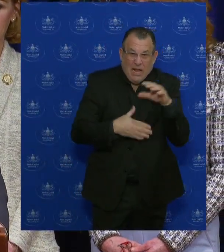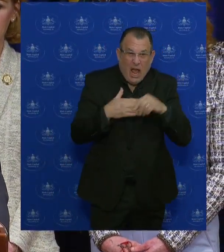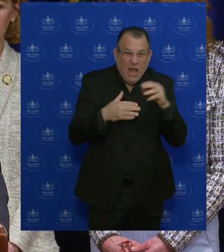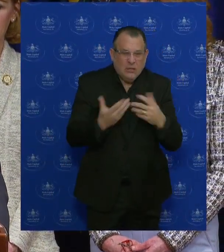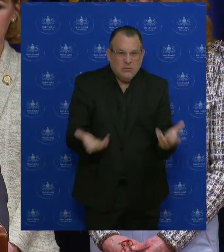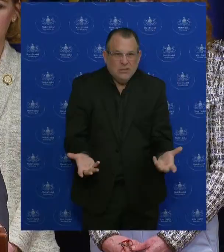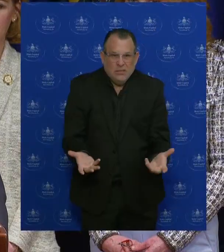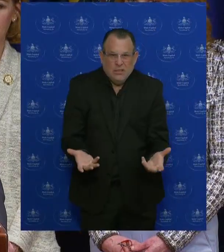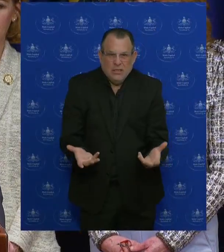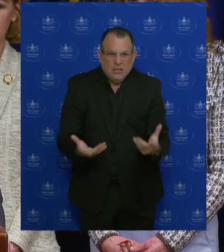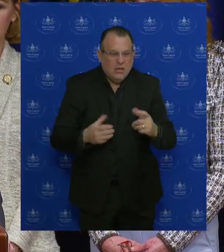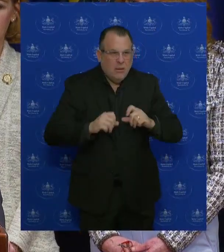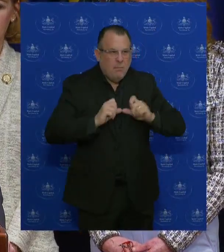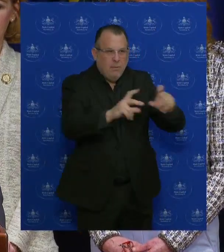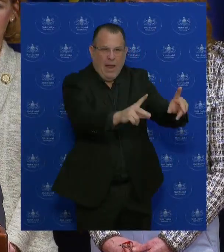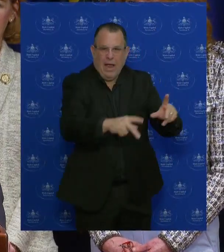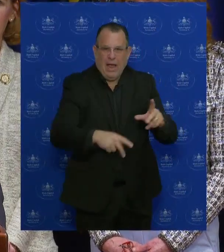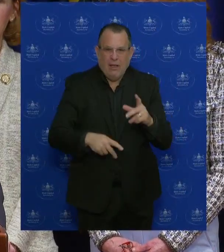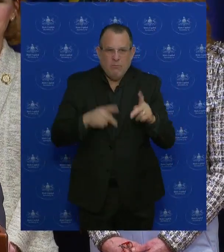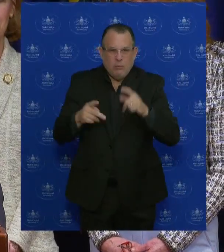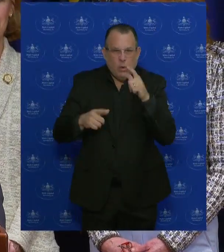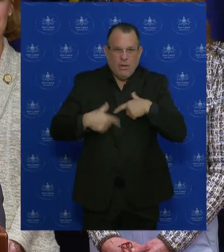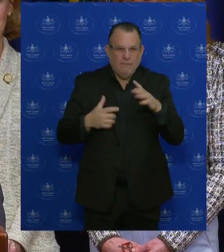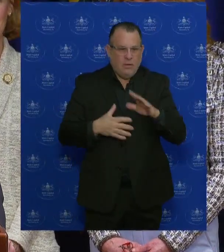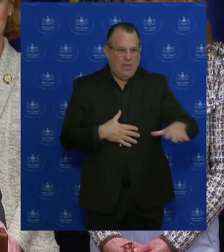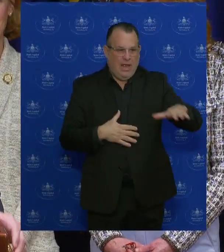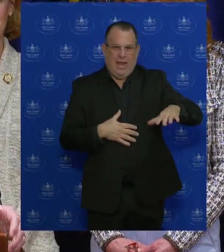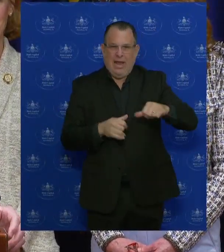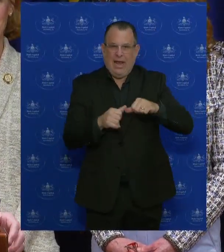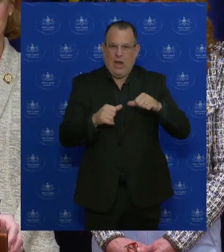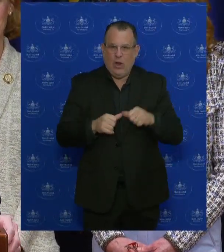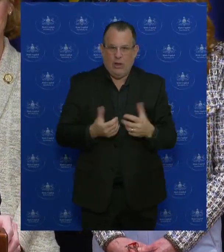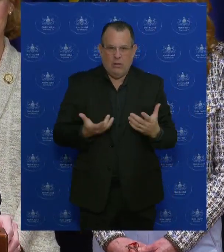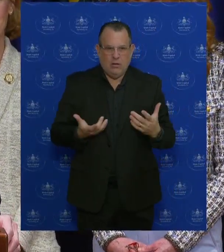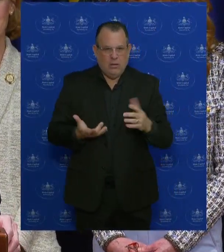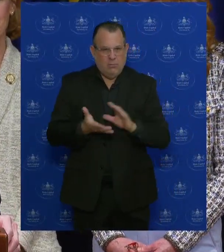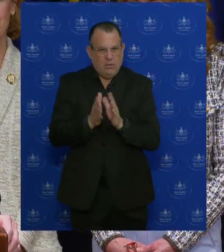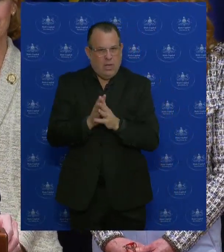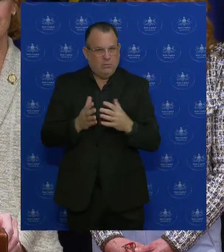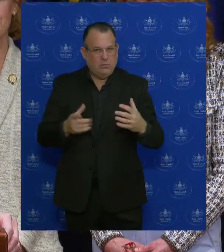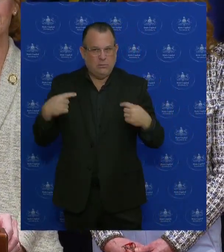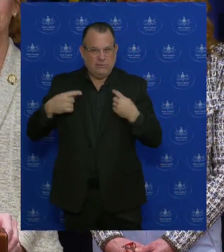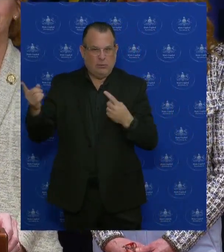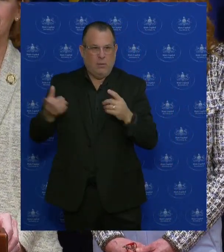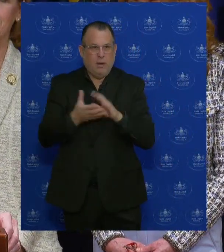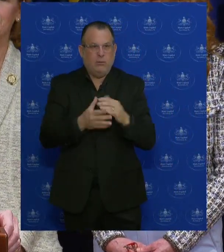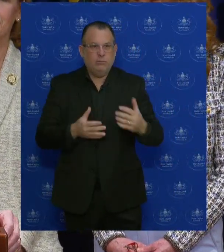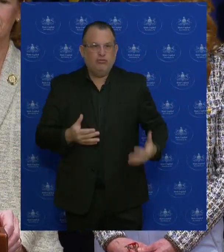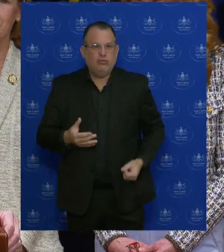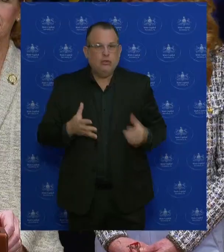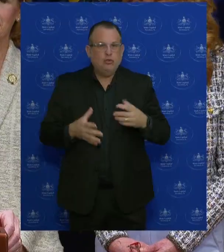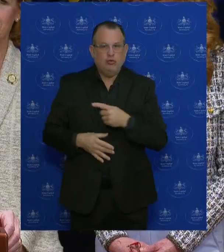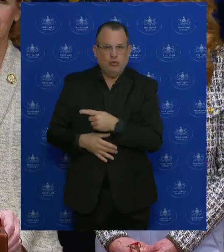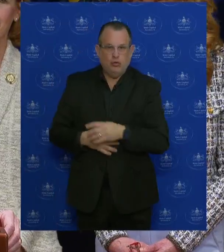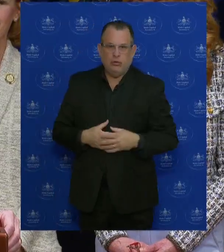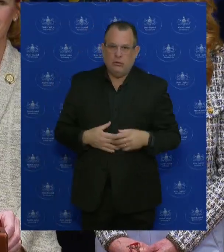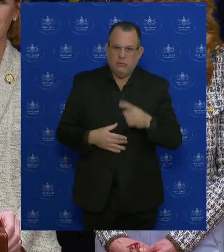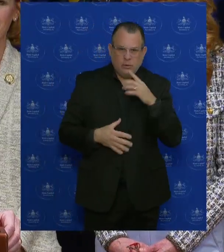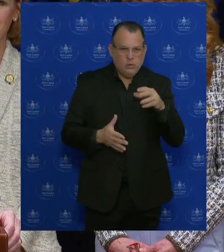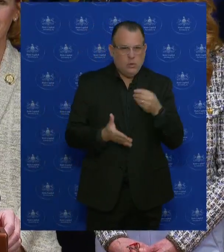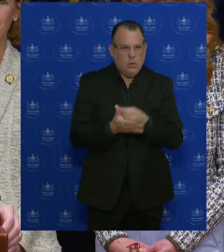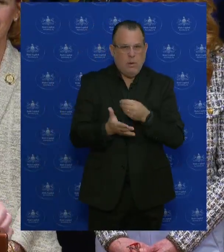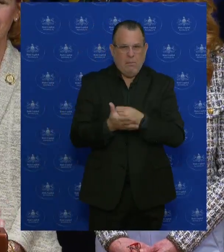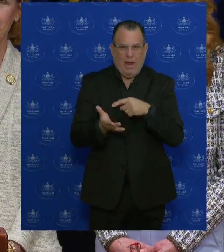to the residents since she has taken office. Money that can make a real difference in the lives of everyday